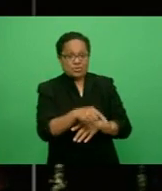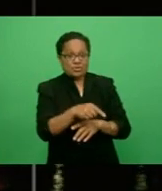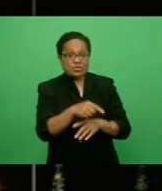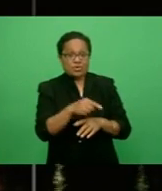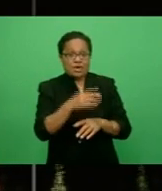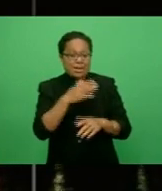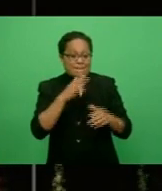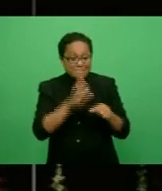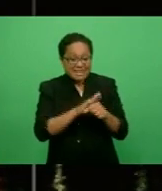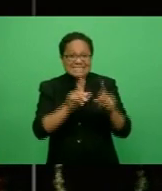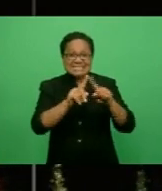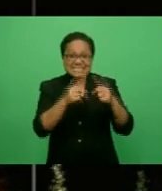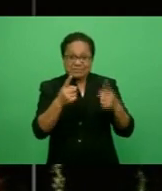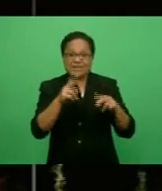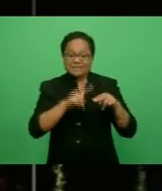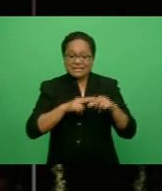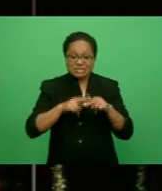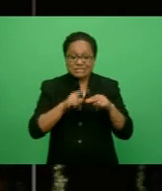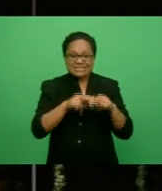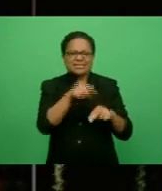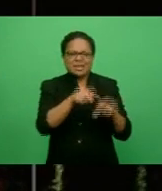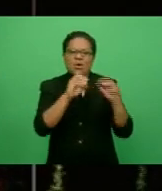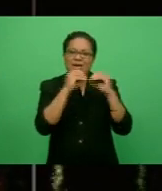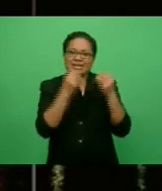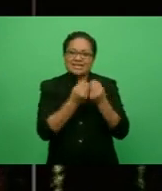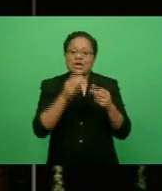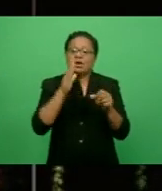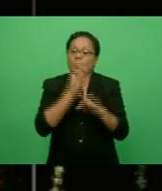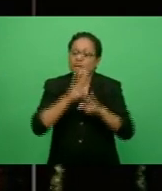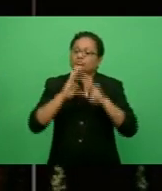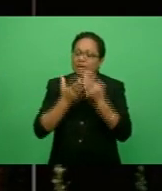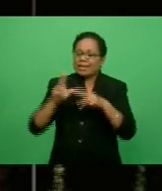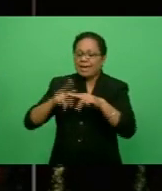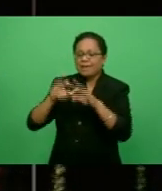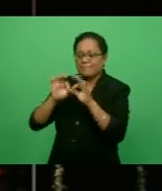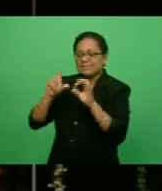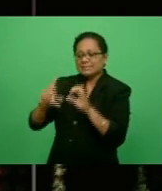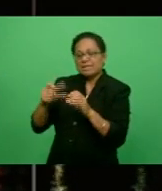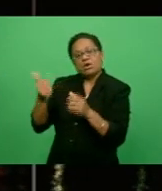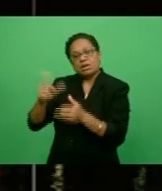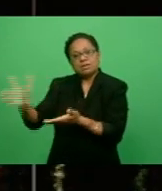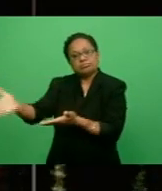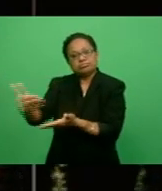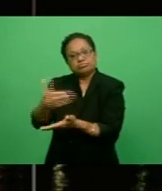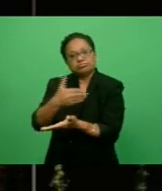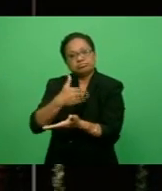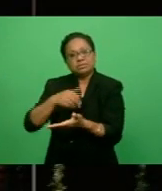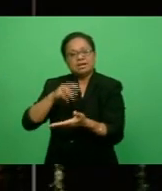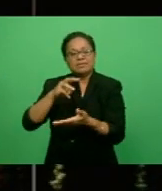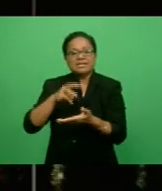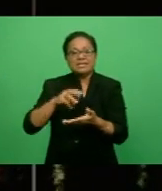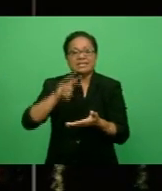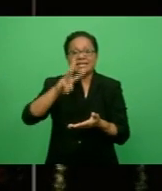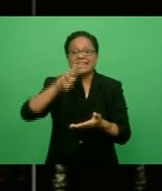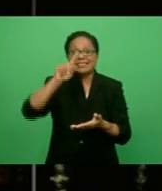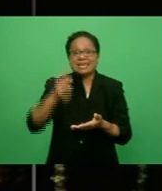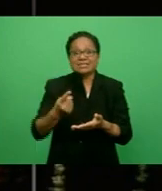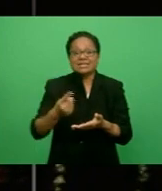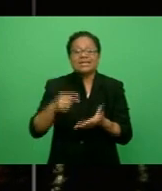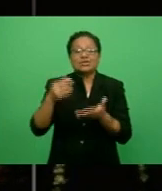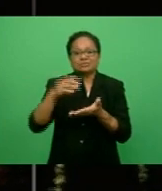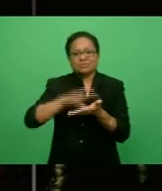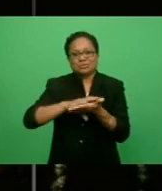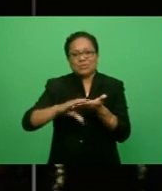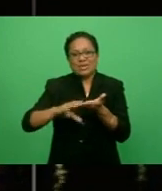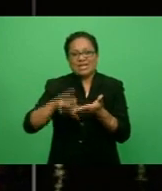organization working with FBC, collected more than $3,000 via market day on Saturday. The money will be used to build